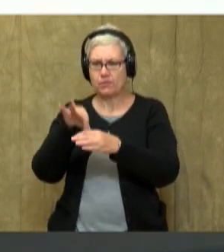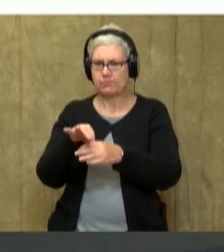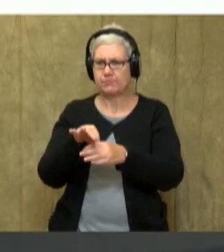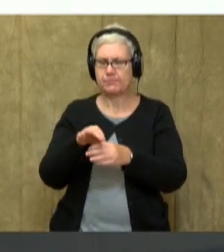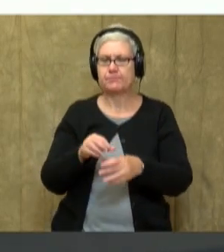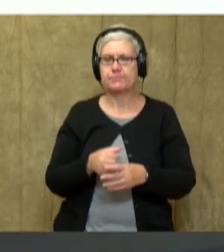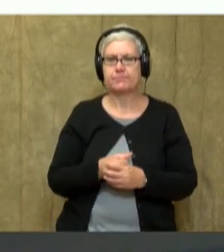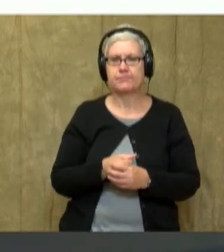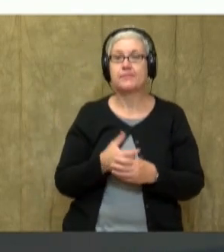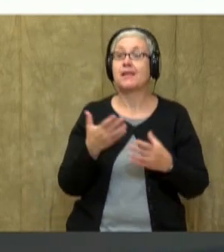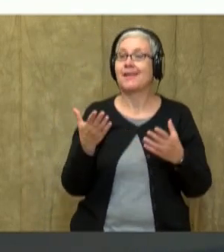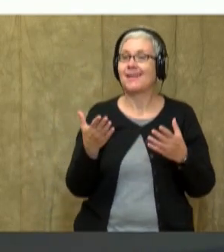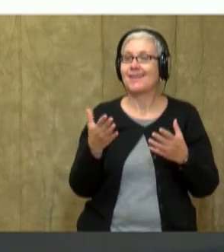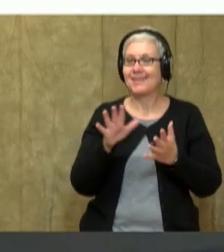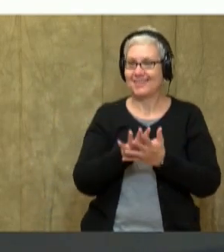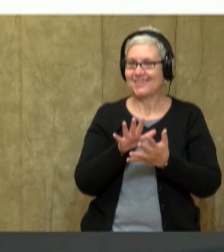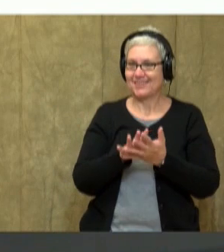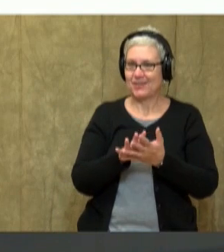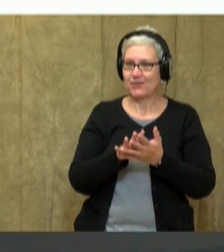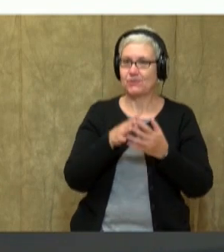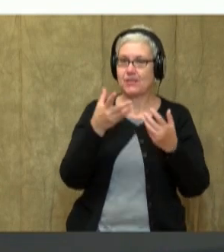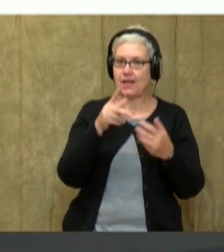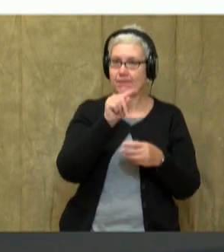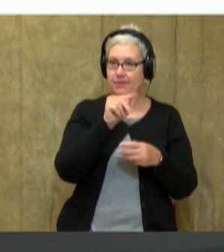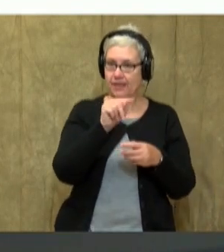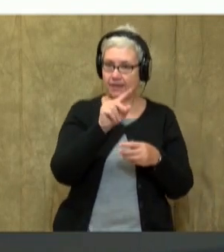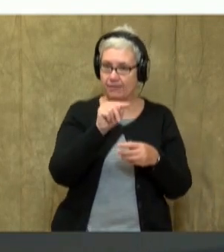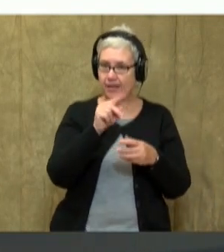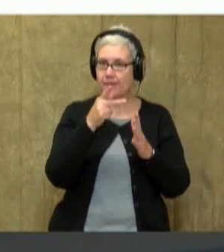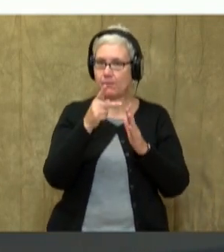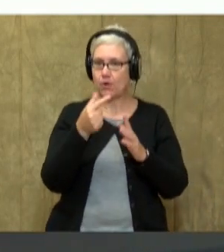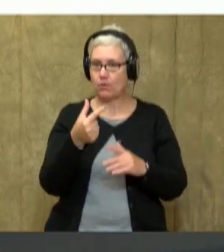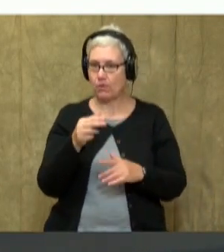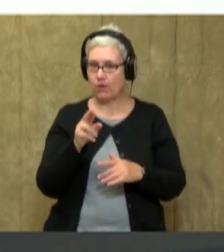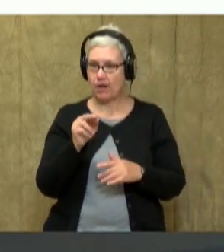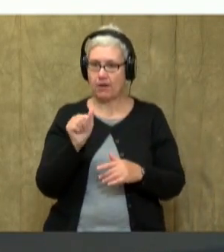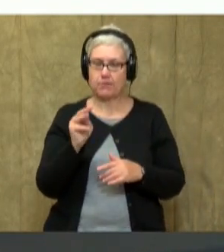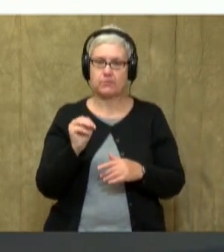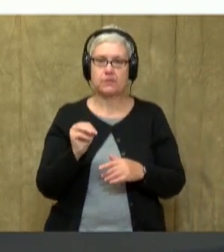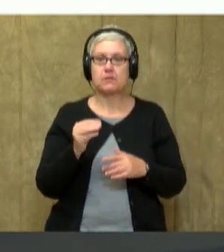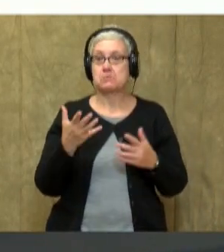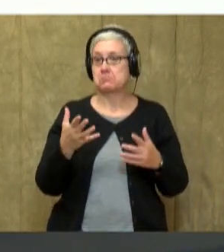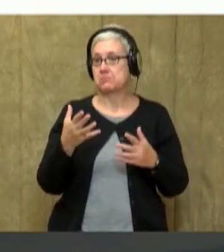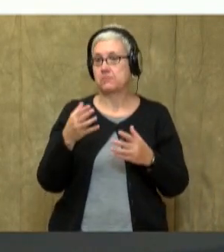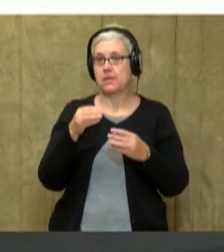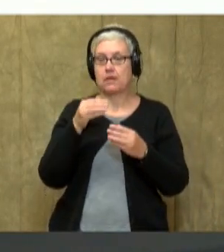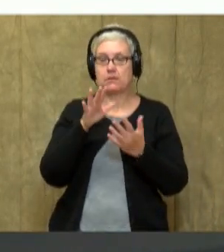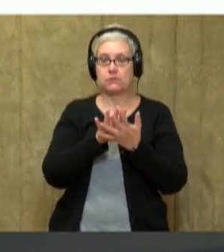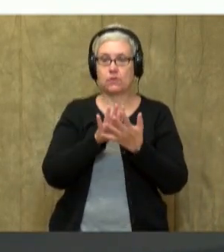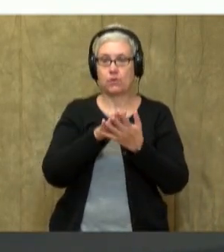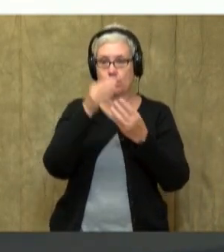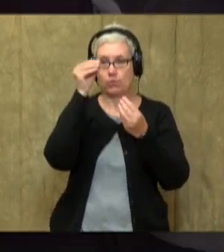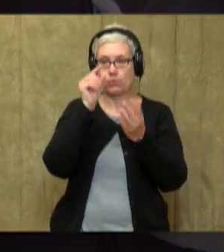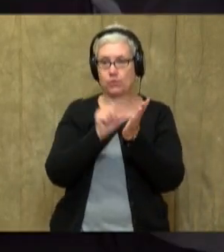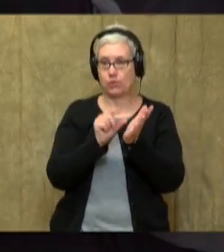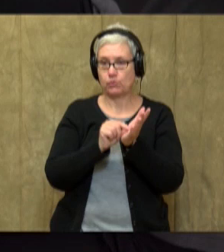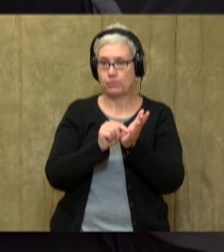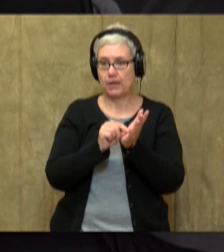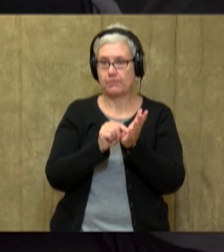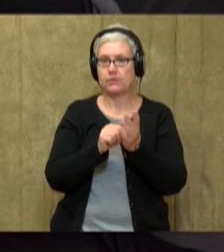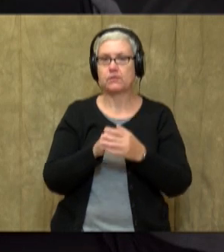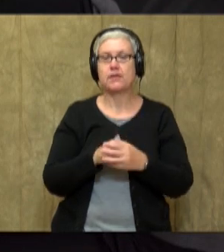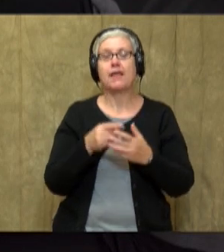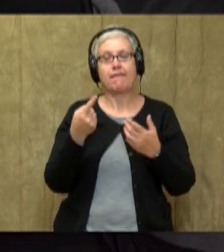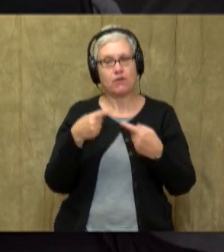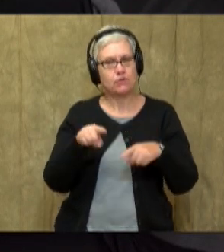have like their little TV programs, kind of like we're doing right now. You can be involved in those kind of things, or a school newspaper, clubs and organizations. Some of those are usually